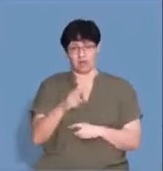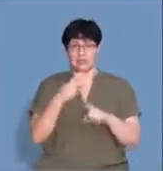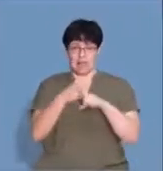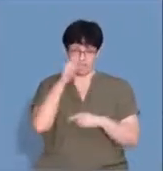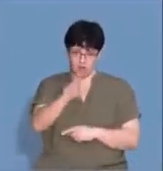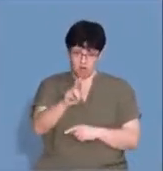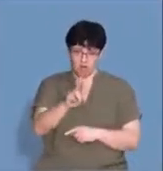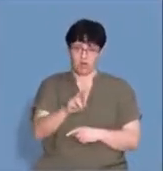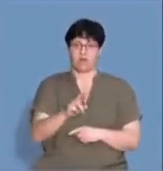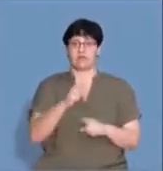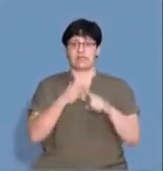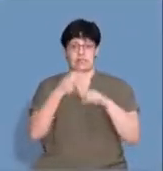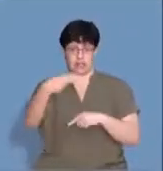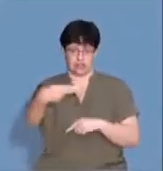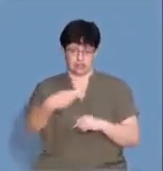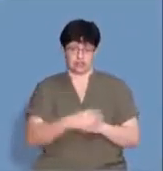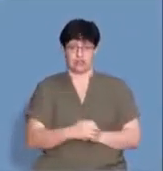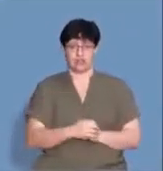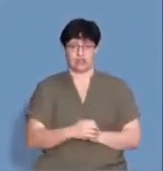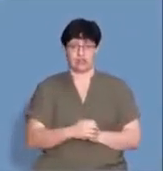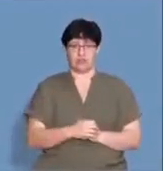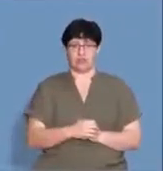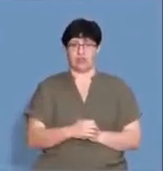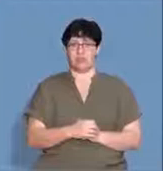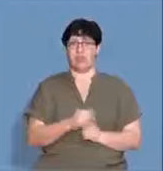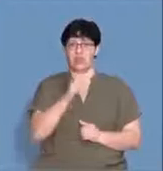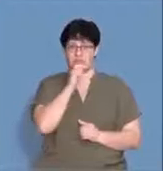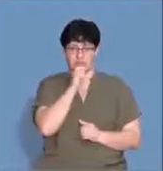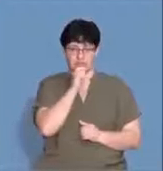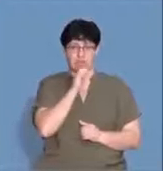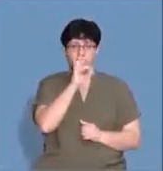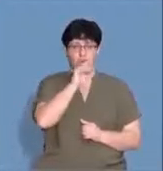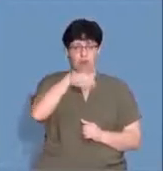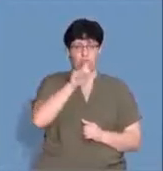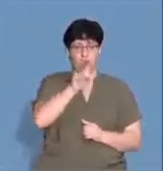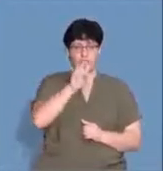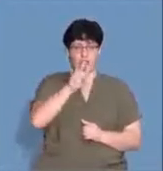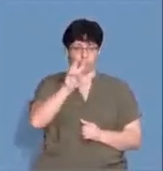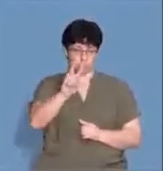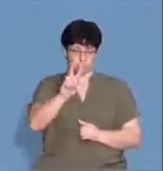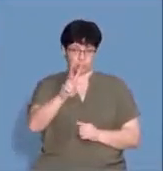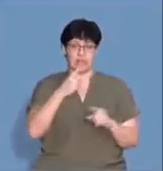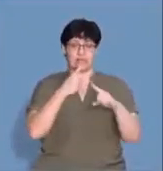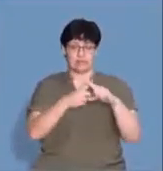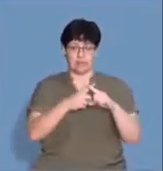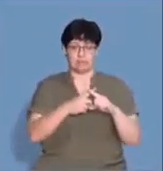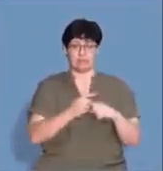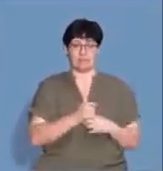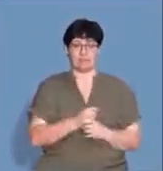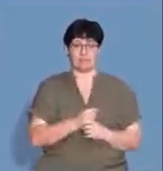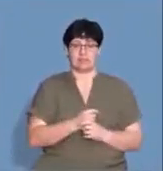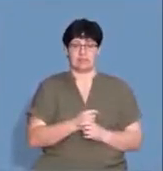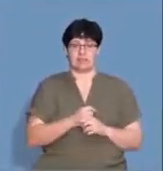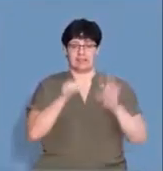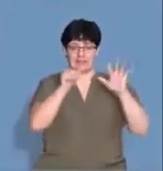R times H. And they asked me to use 3,142 times my radius